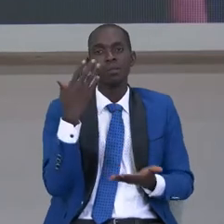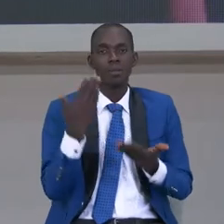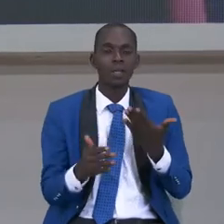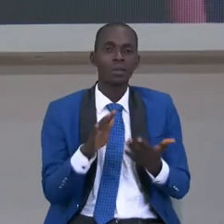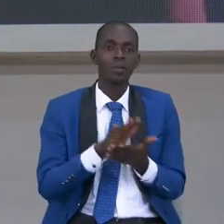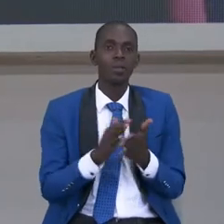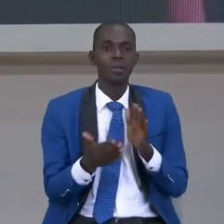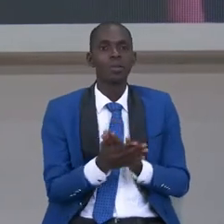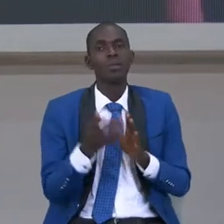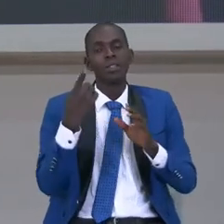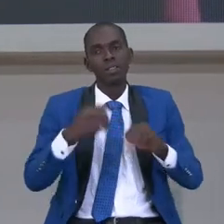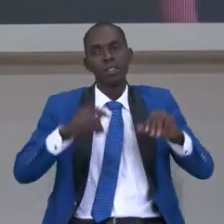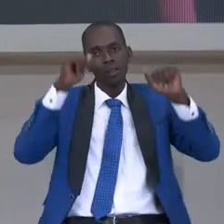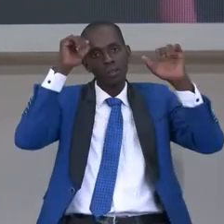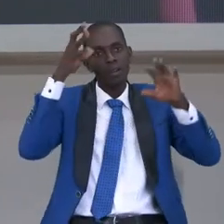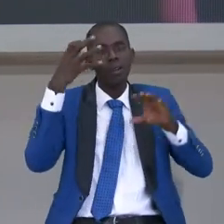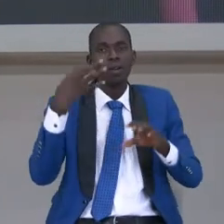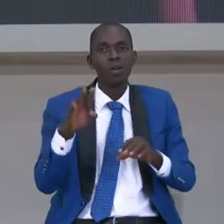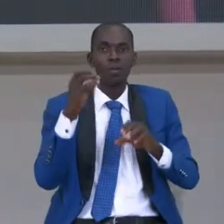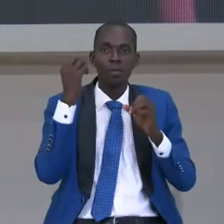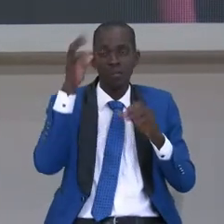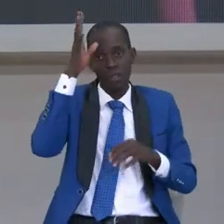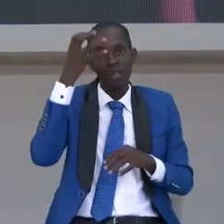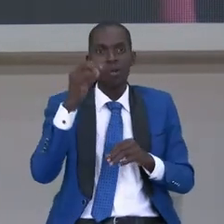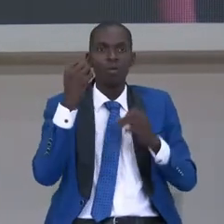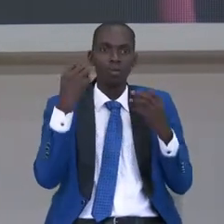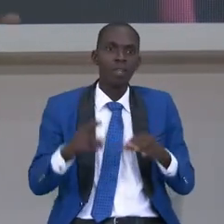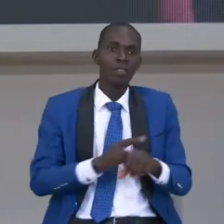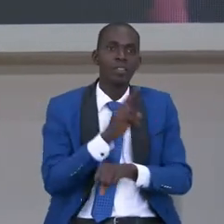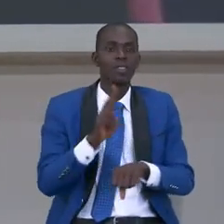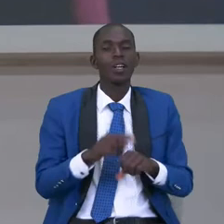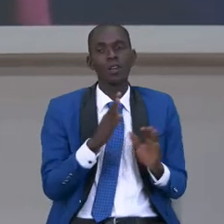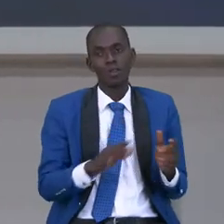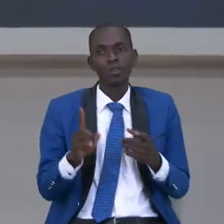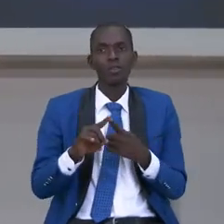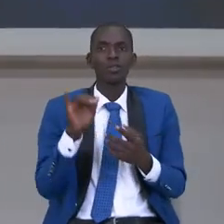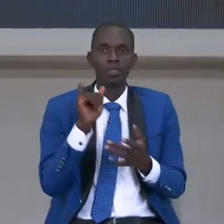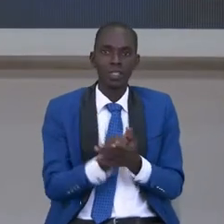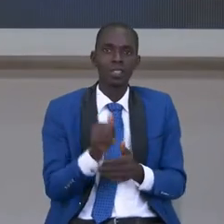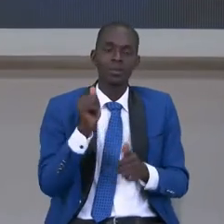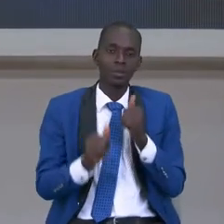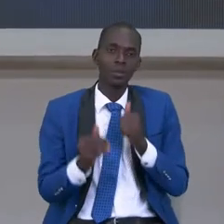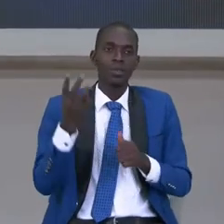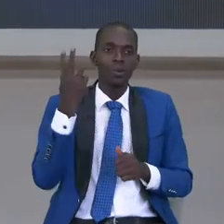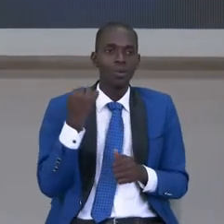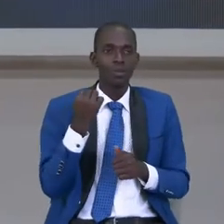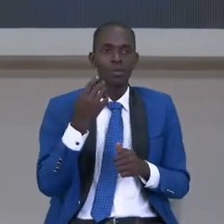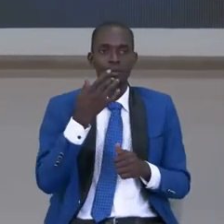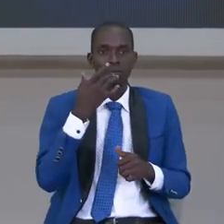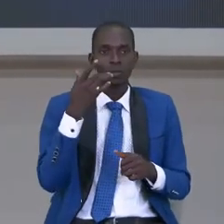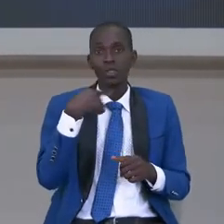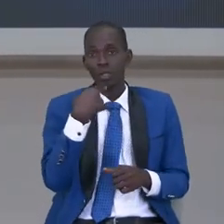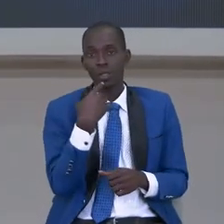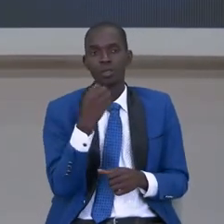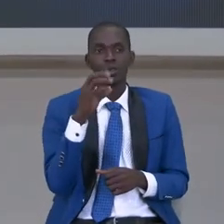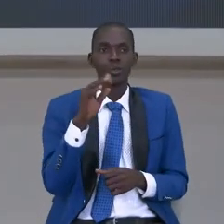become the father of many nations according to that which was spoken. So